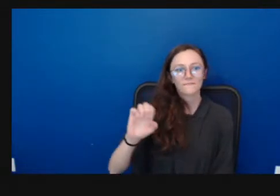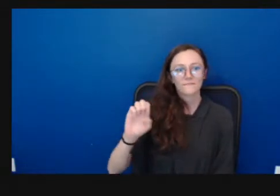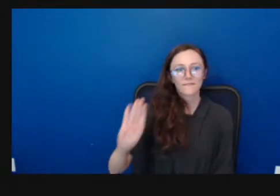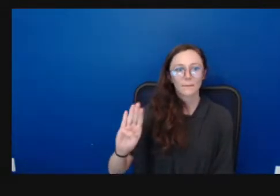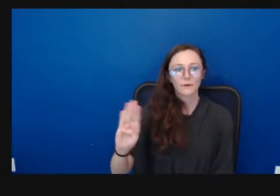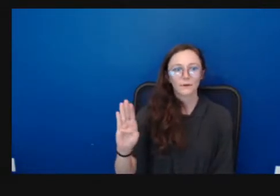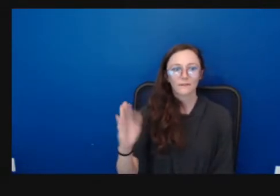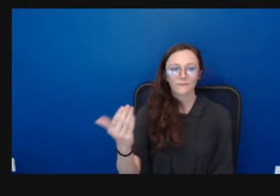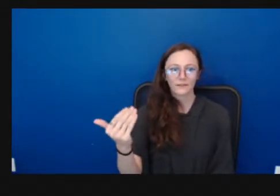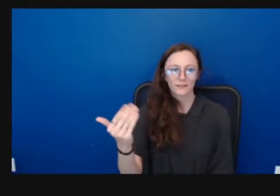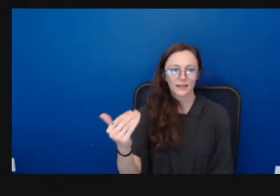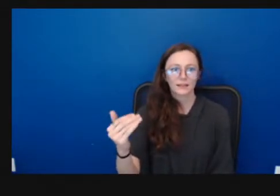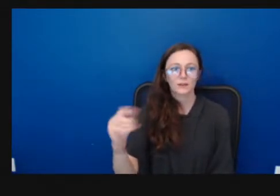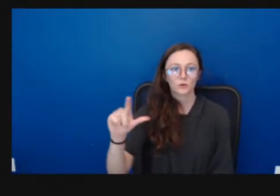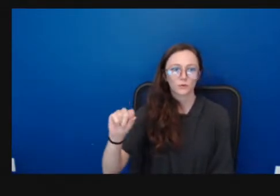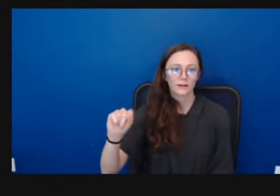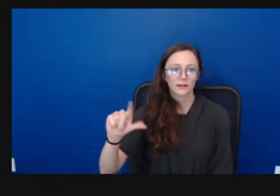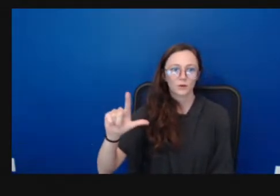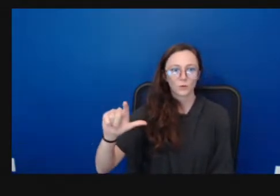2024,